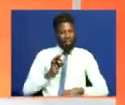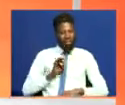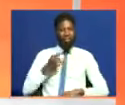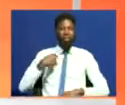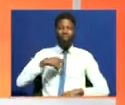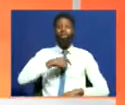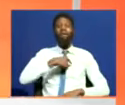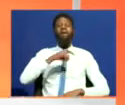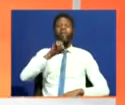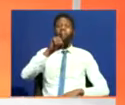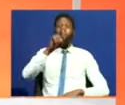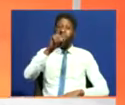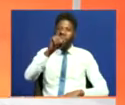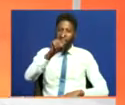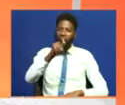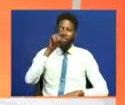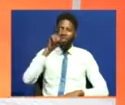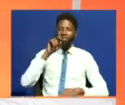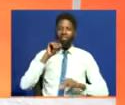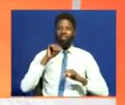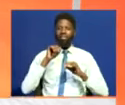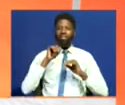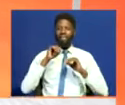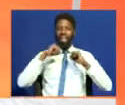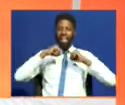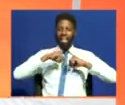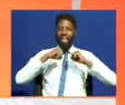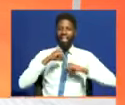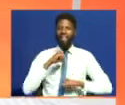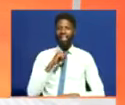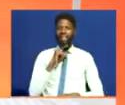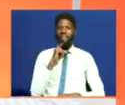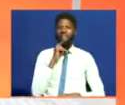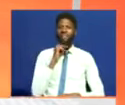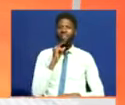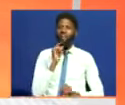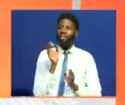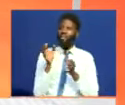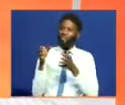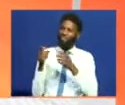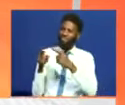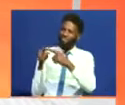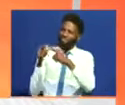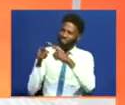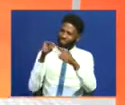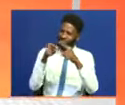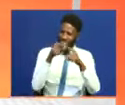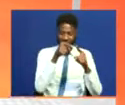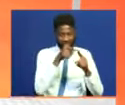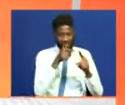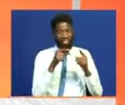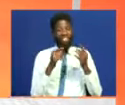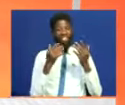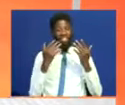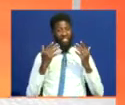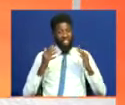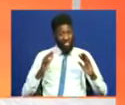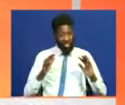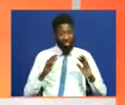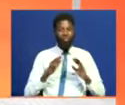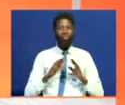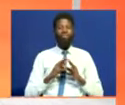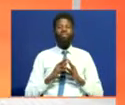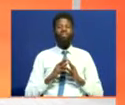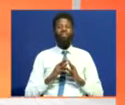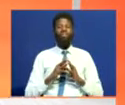agree that then it is the male gender that is, you know, doing what it's doing. Mm. Then we go back then, why do